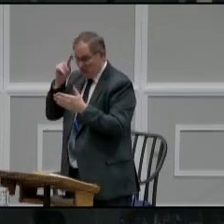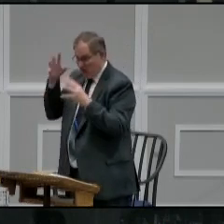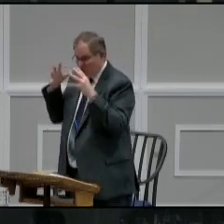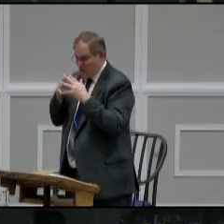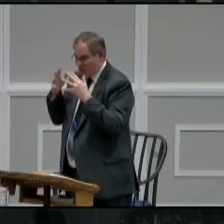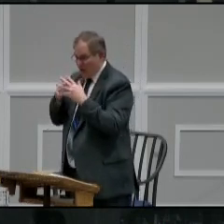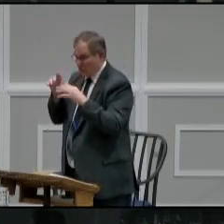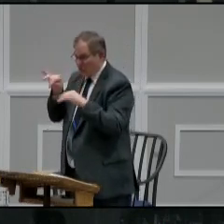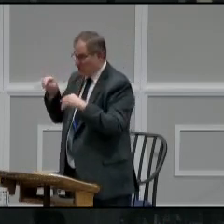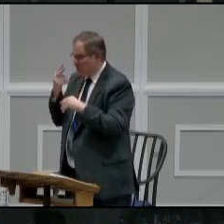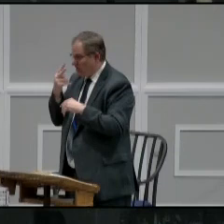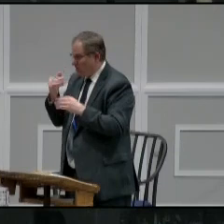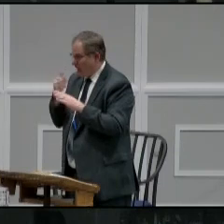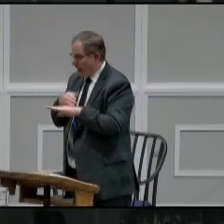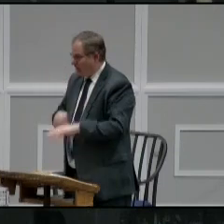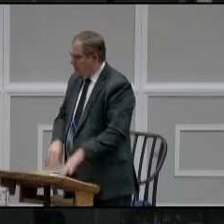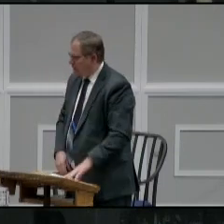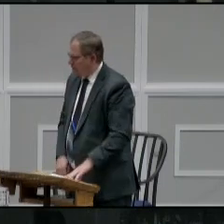look at.